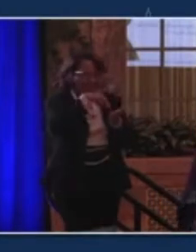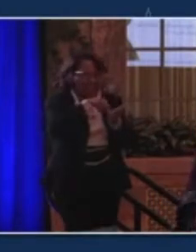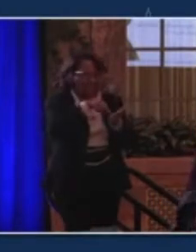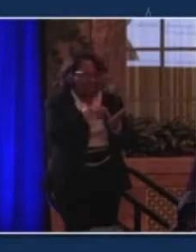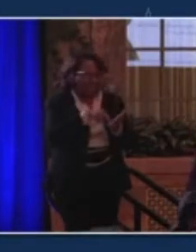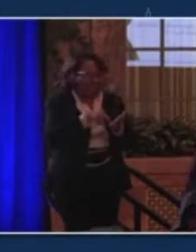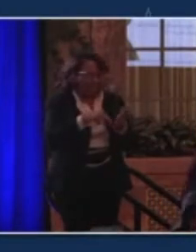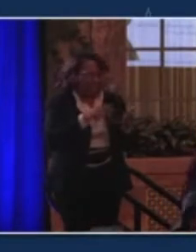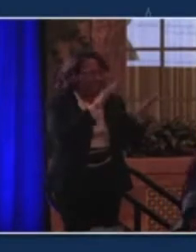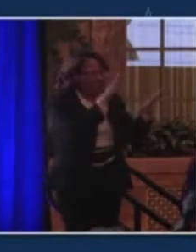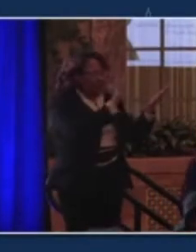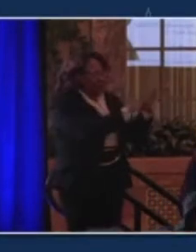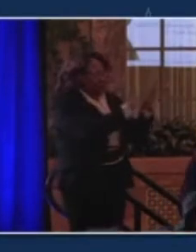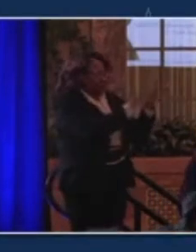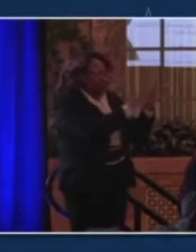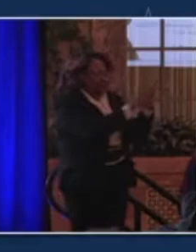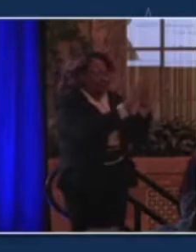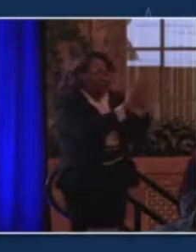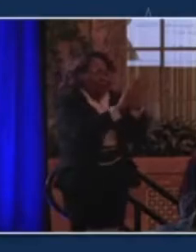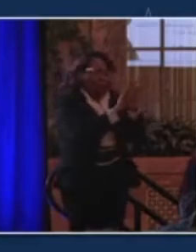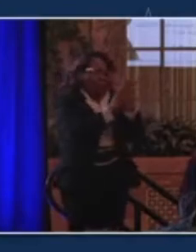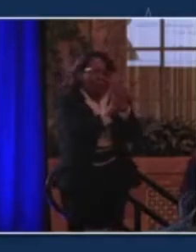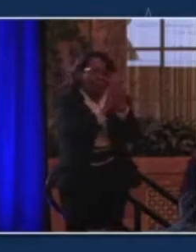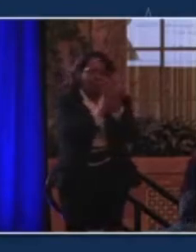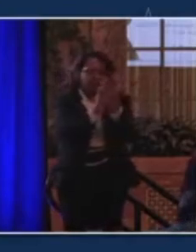Let's give them a round of applause.